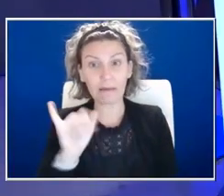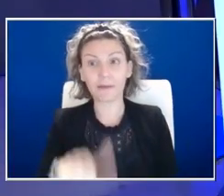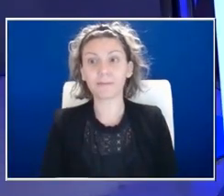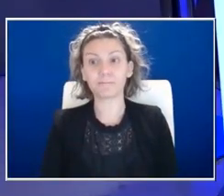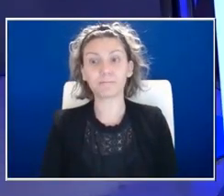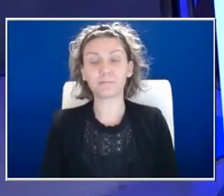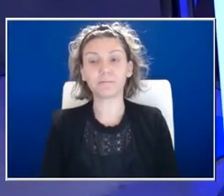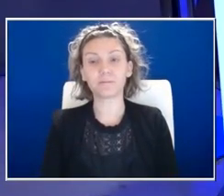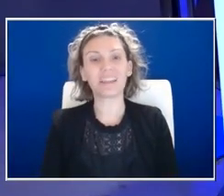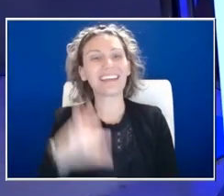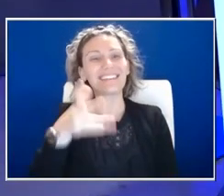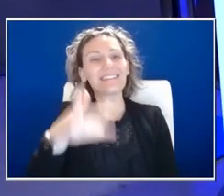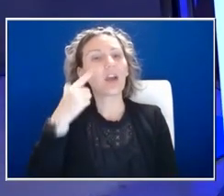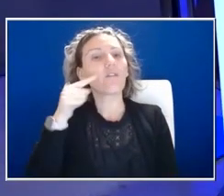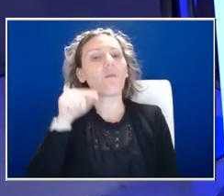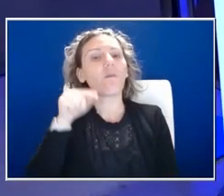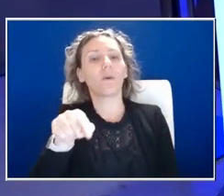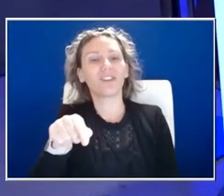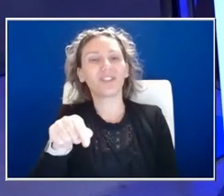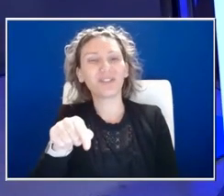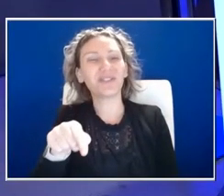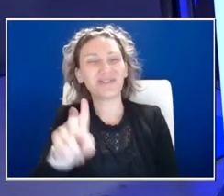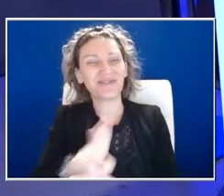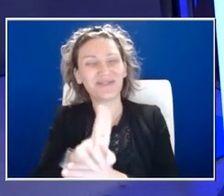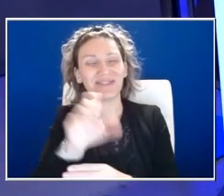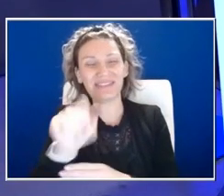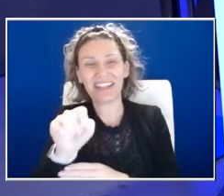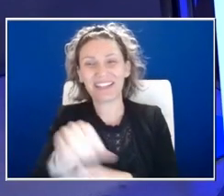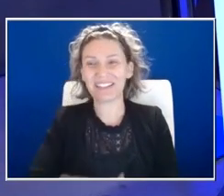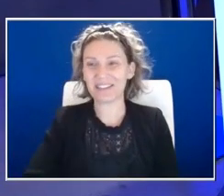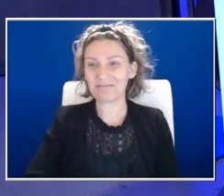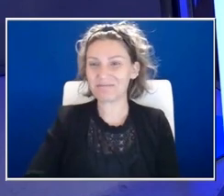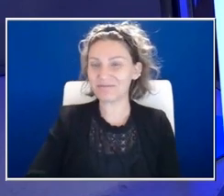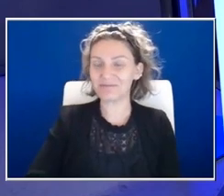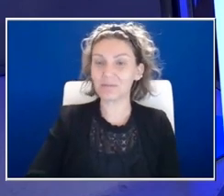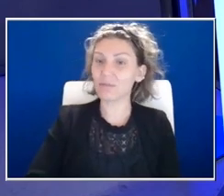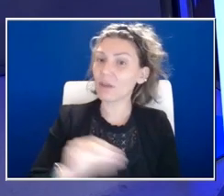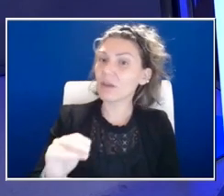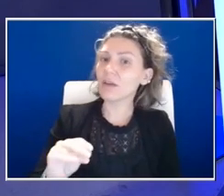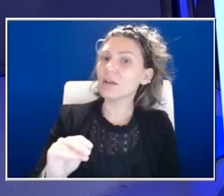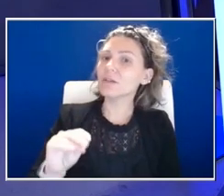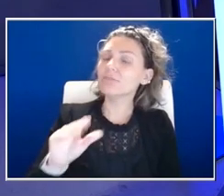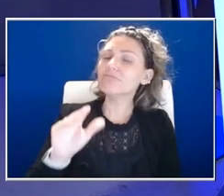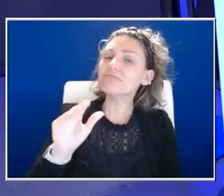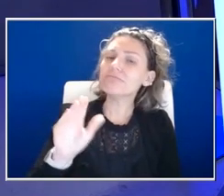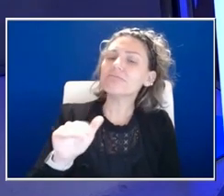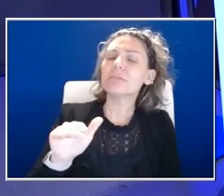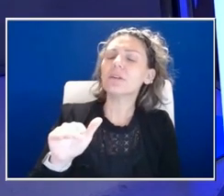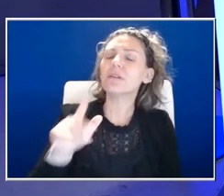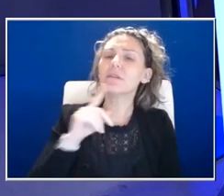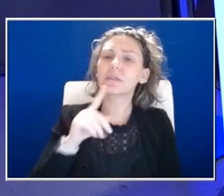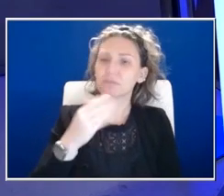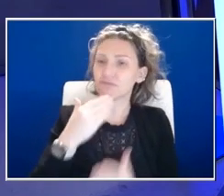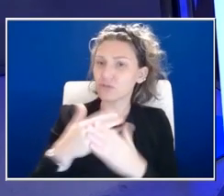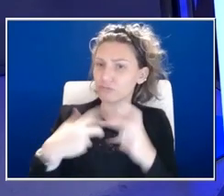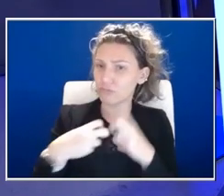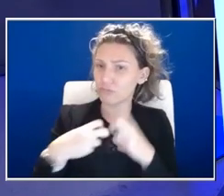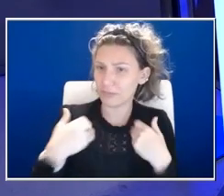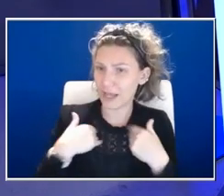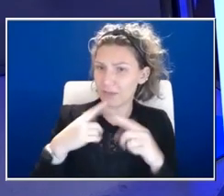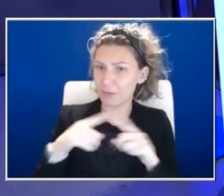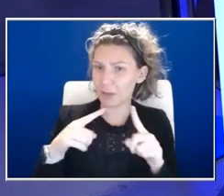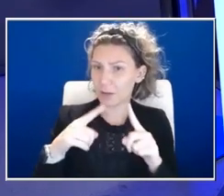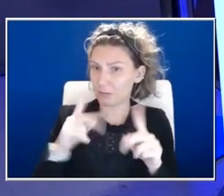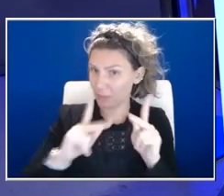for you. It is there, yes, it is there. And Dr. McCray, it's a good problem to have, but people are living longer.